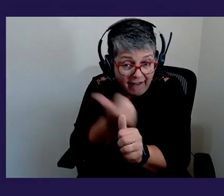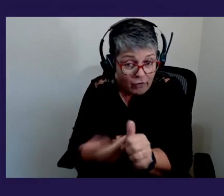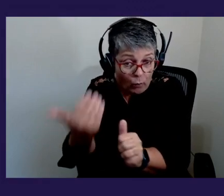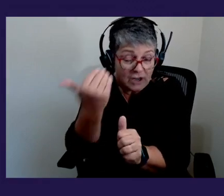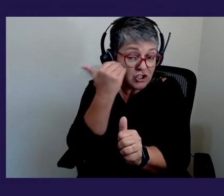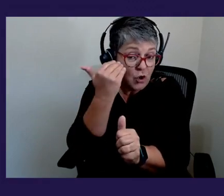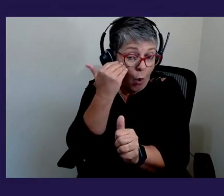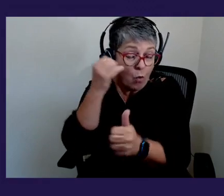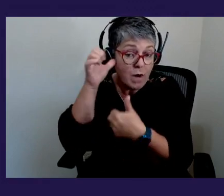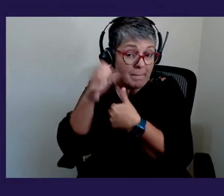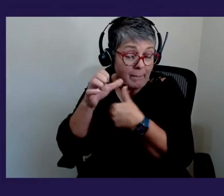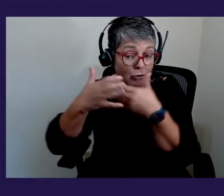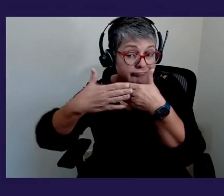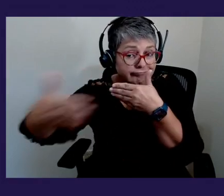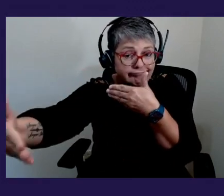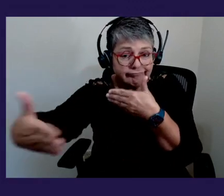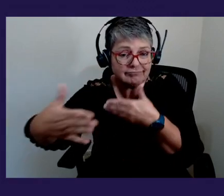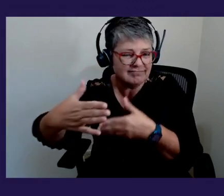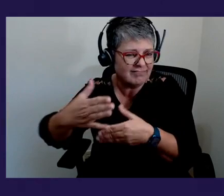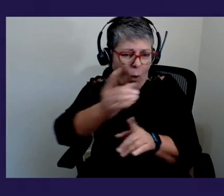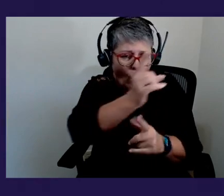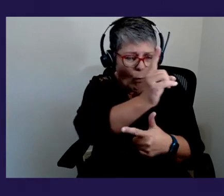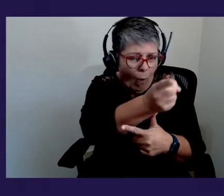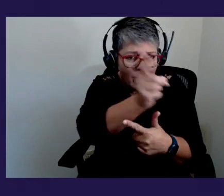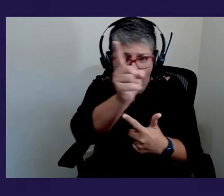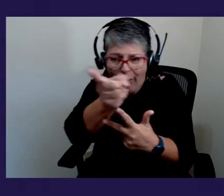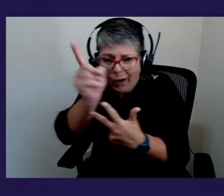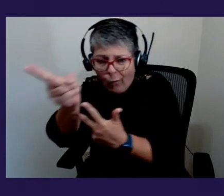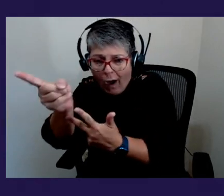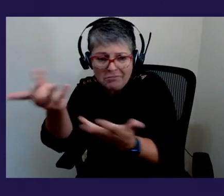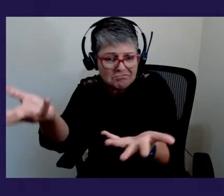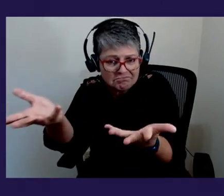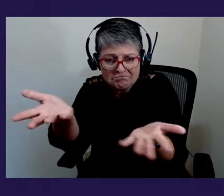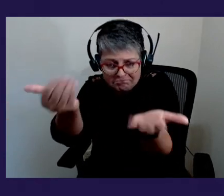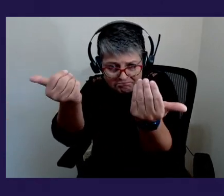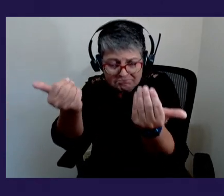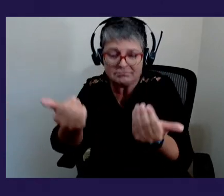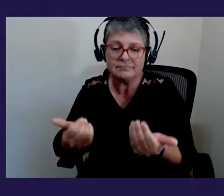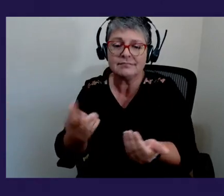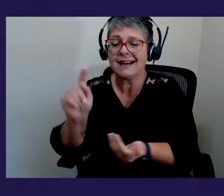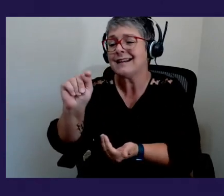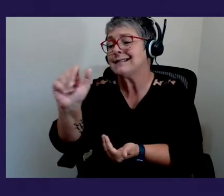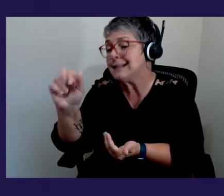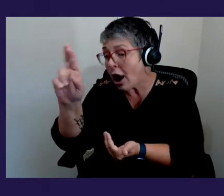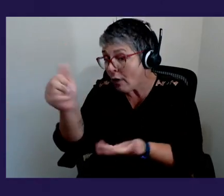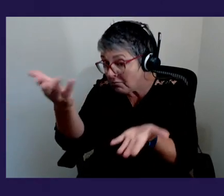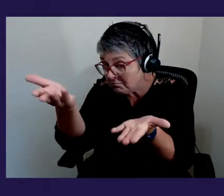in a minute, how would you leave us here? Tara, you want to start?